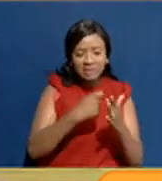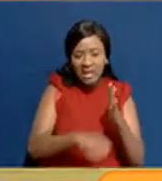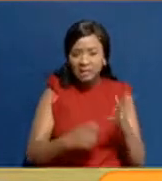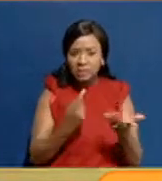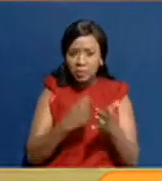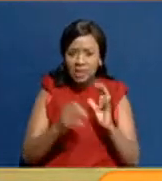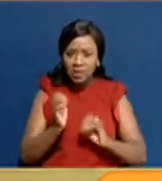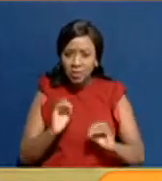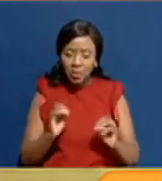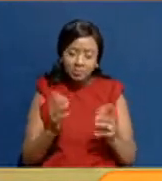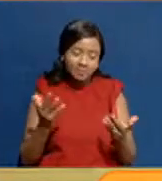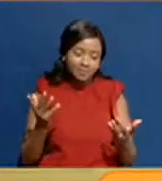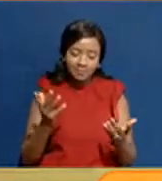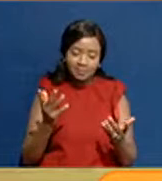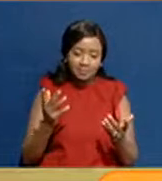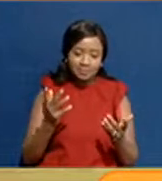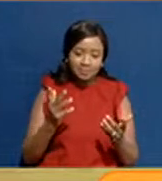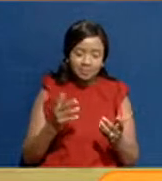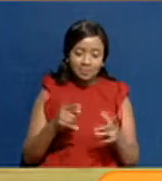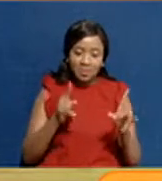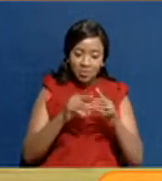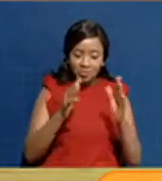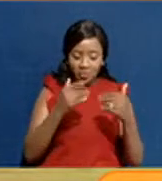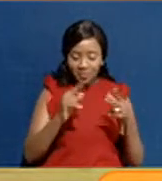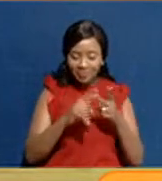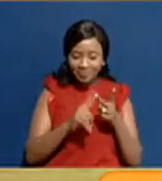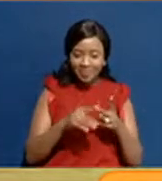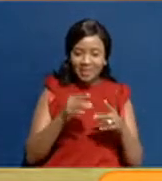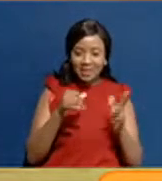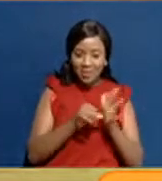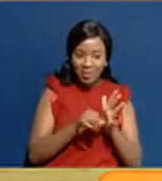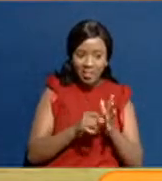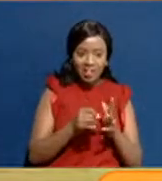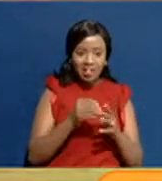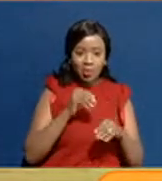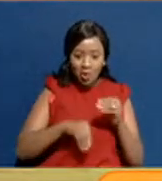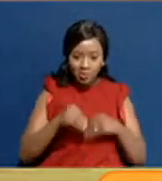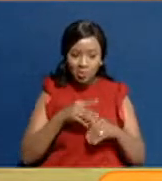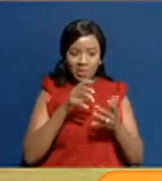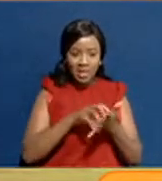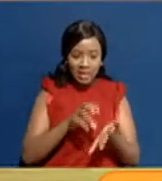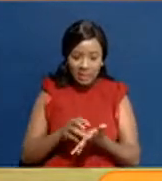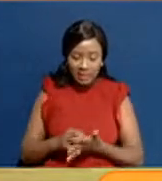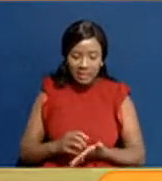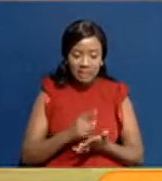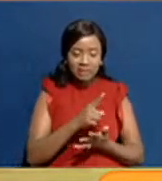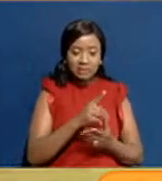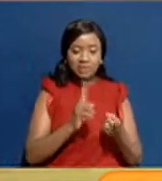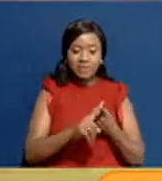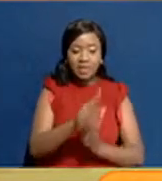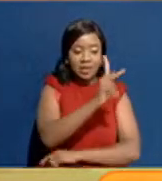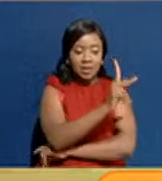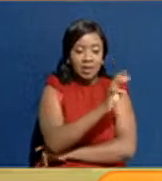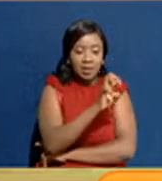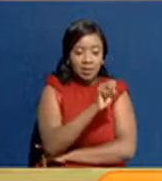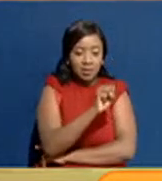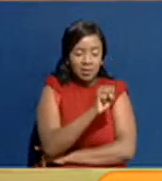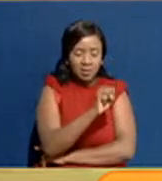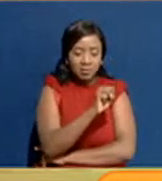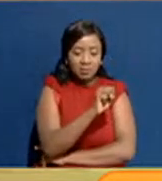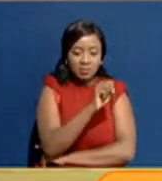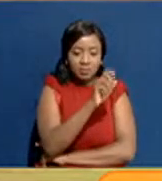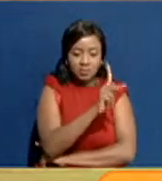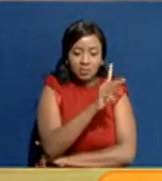not. On the scandals front, KEMSA, the giant medical supplies agency, is asserting